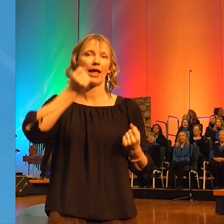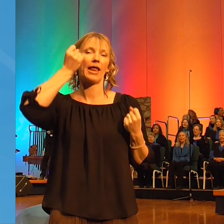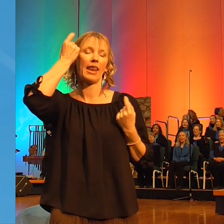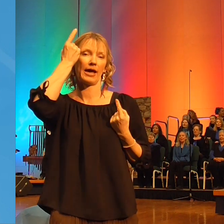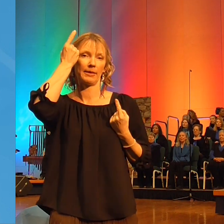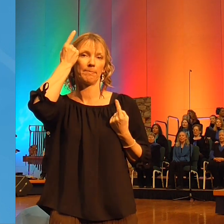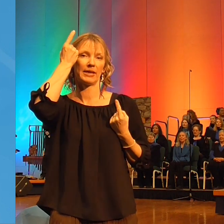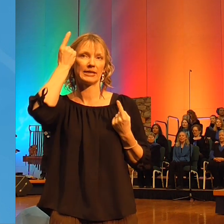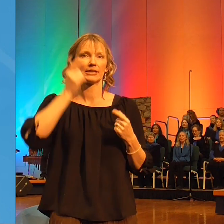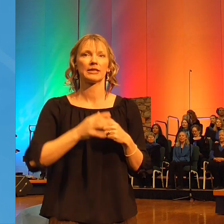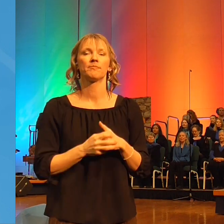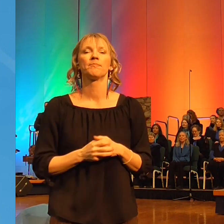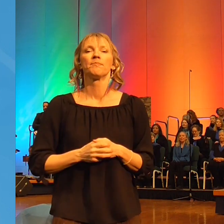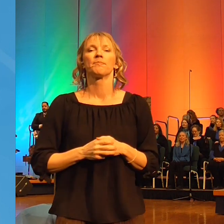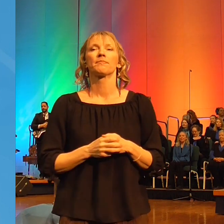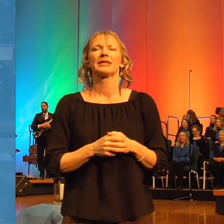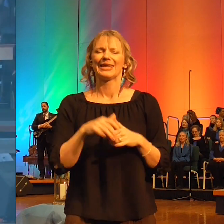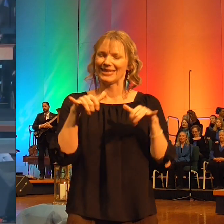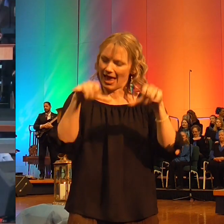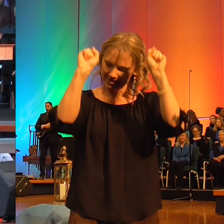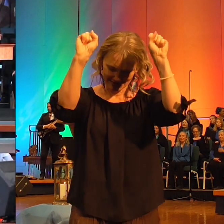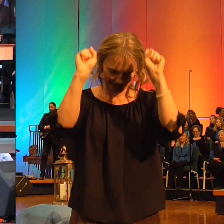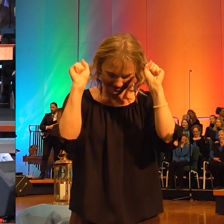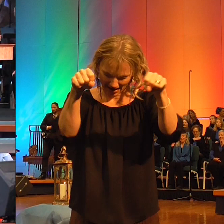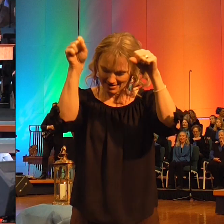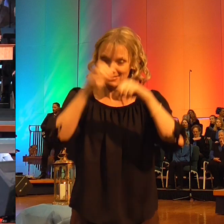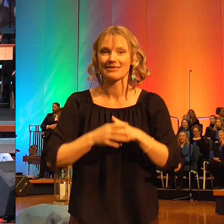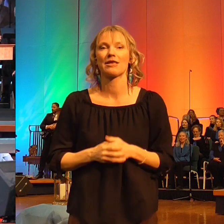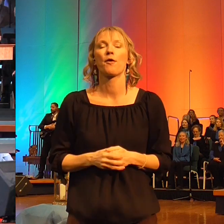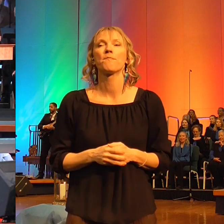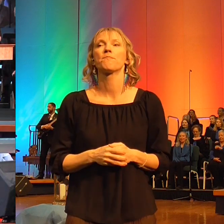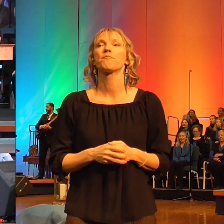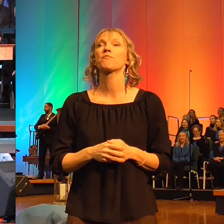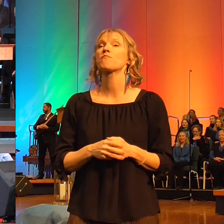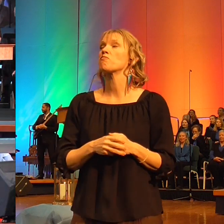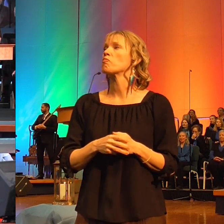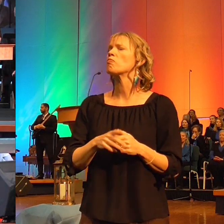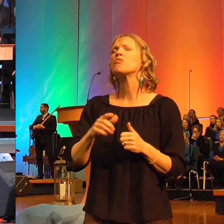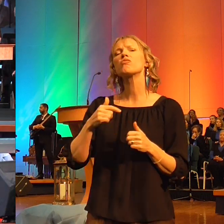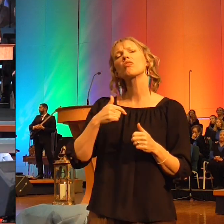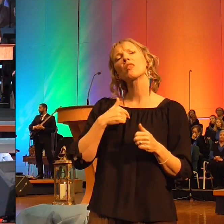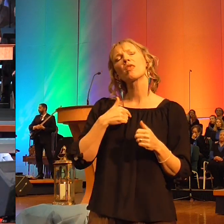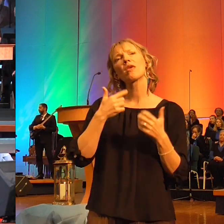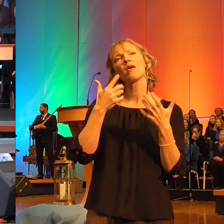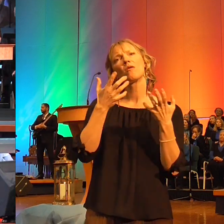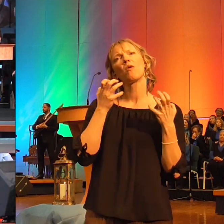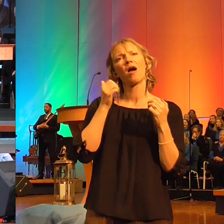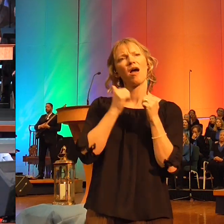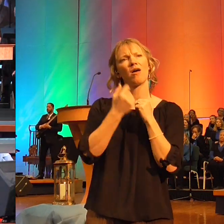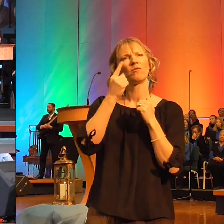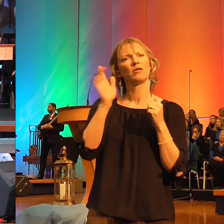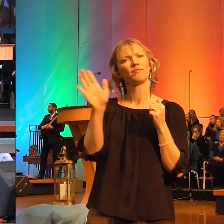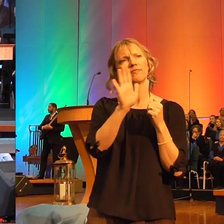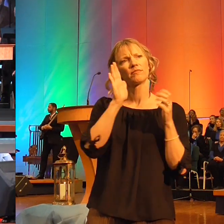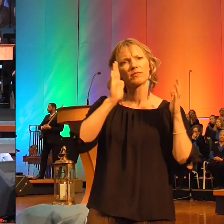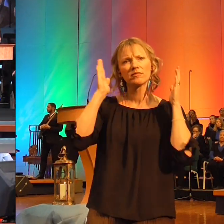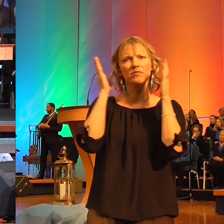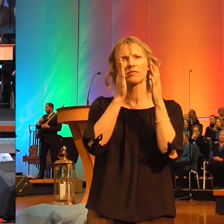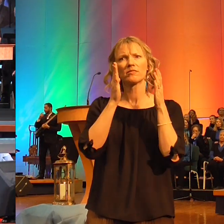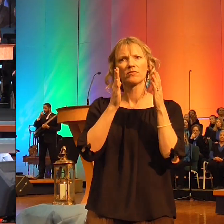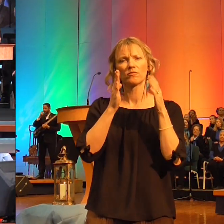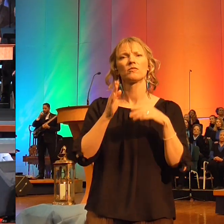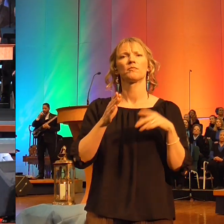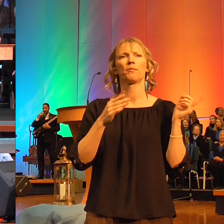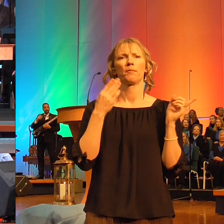global enlightenment. Yes. Yes. I want to turn everyone's attention before we go into prayer this morning to